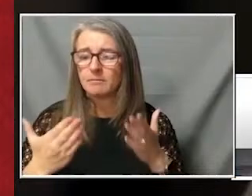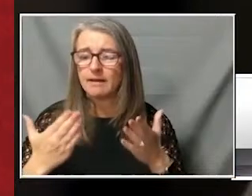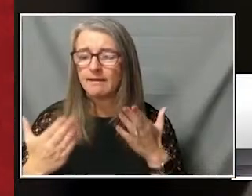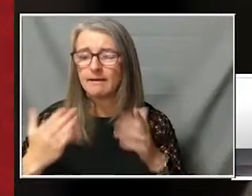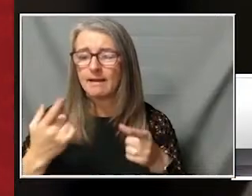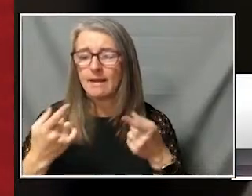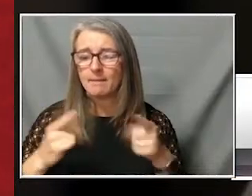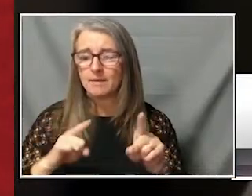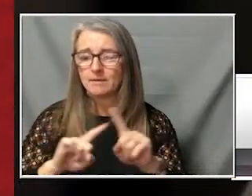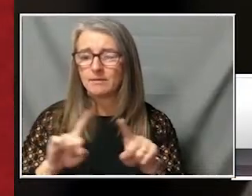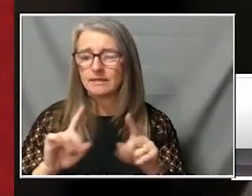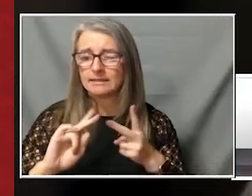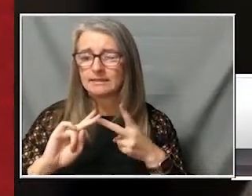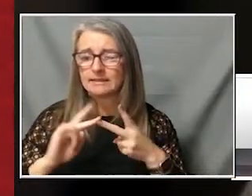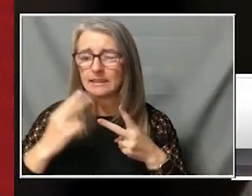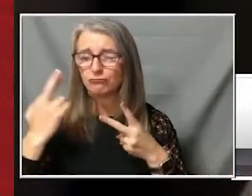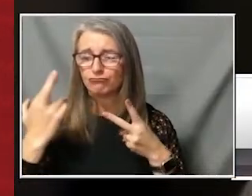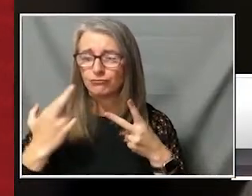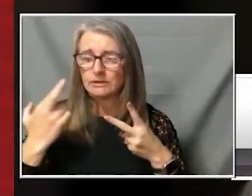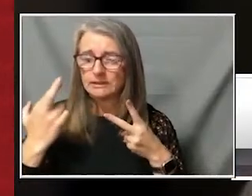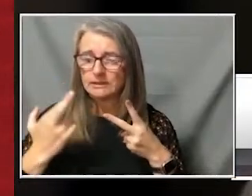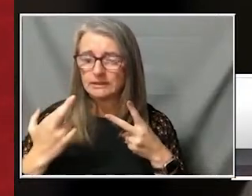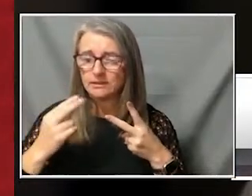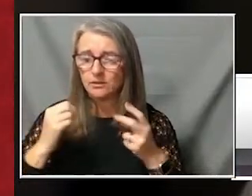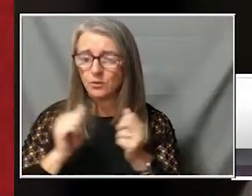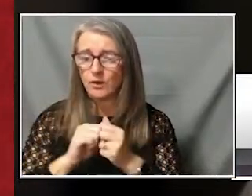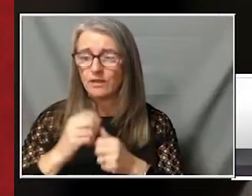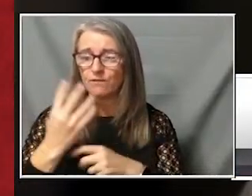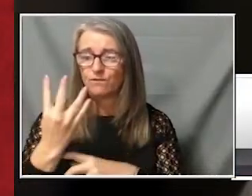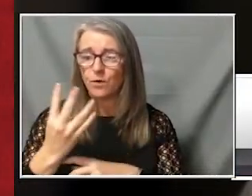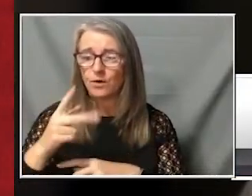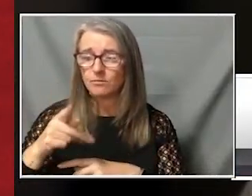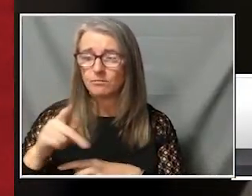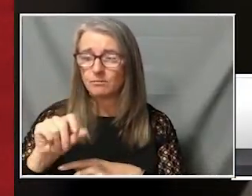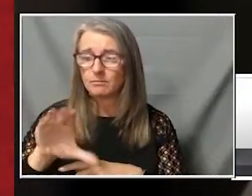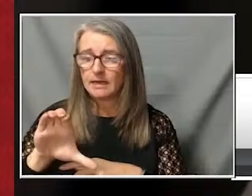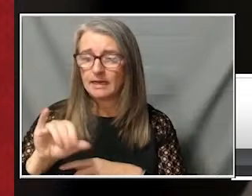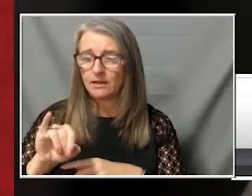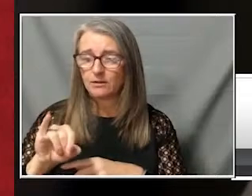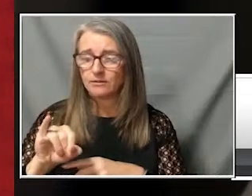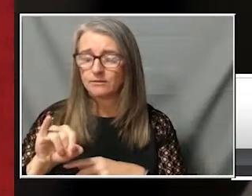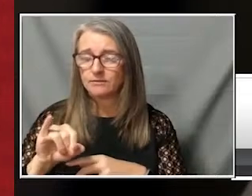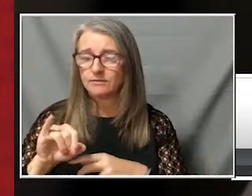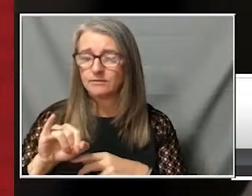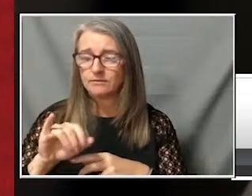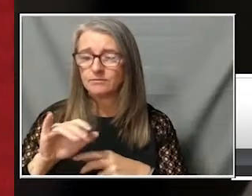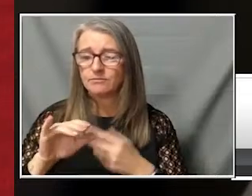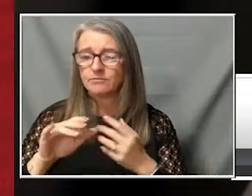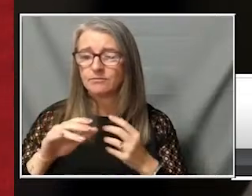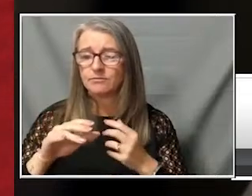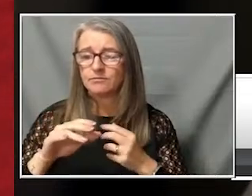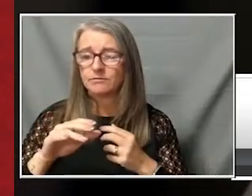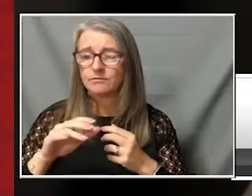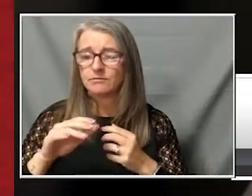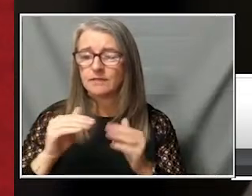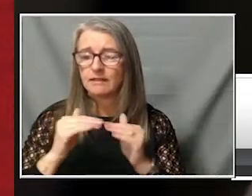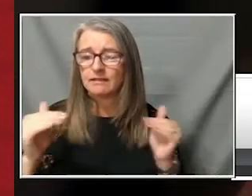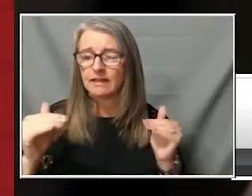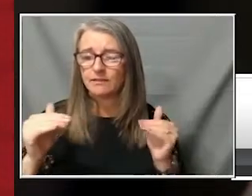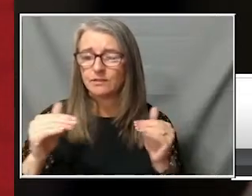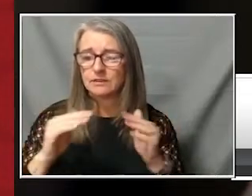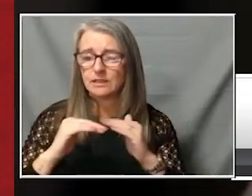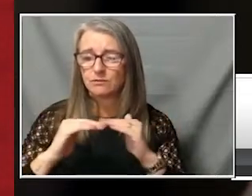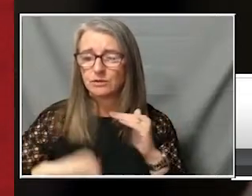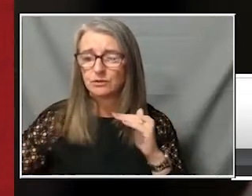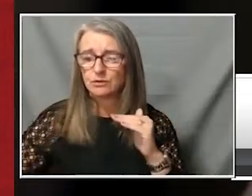happen. But secondly, with 4 picocuries, mitigation research indicates that levels can be